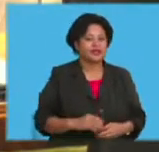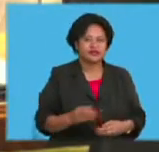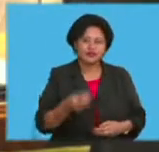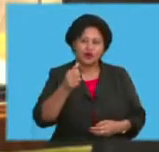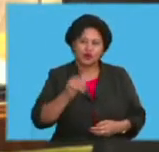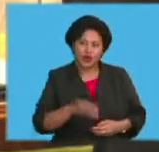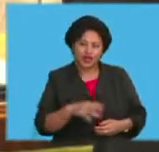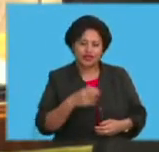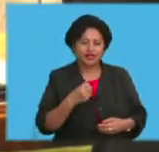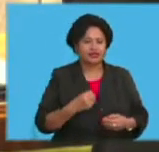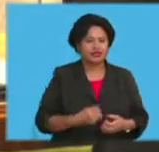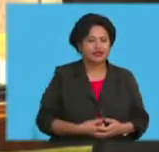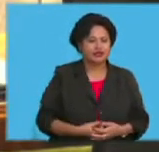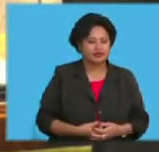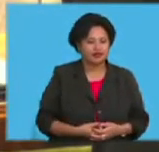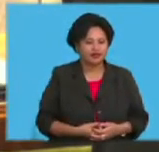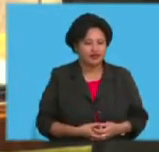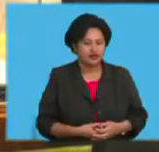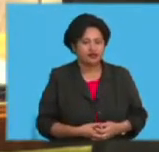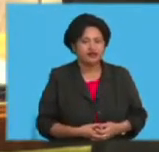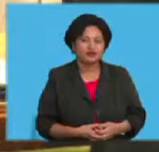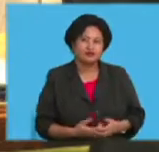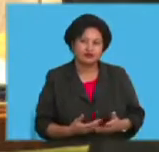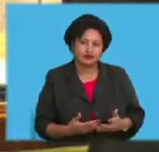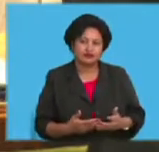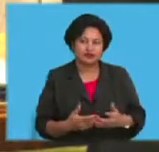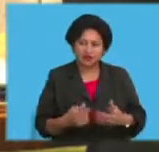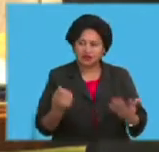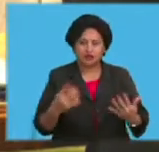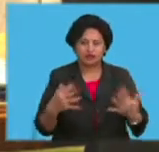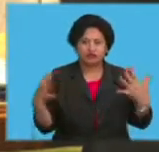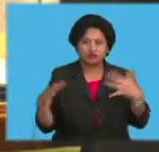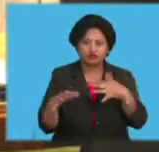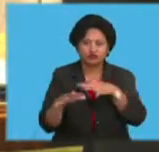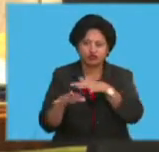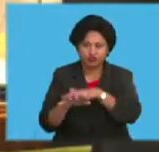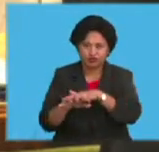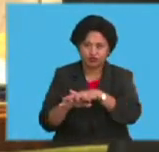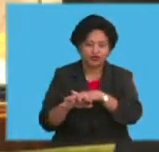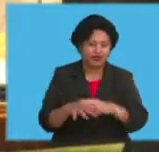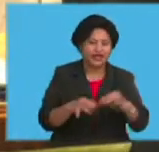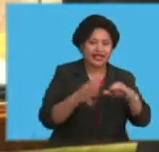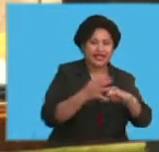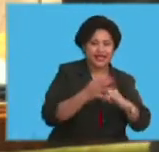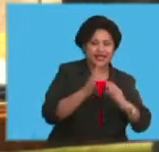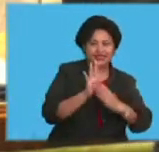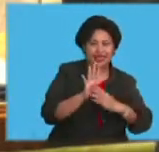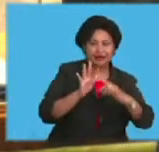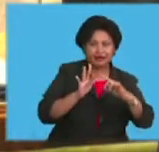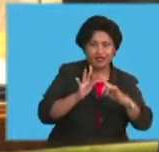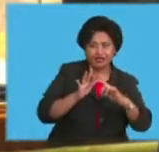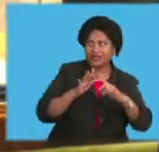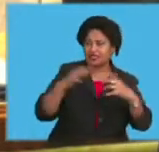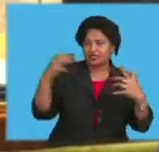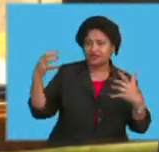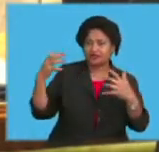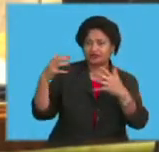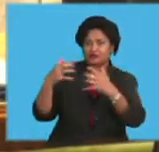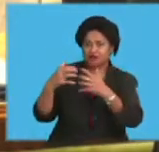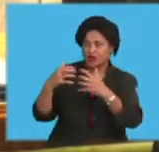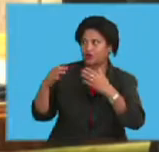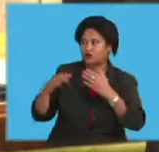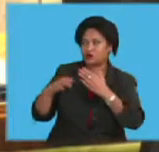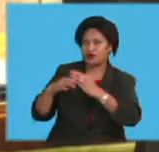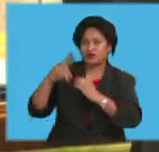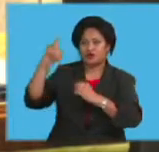efforts underway, Madam Speaker, to foster the integration of MSMEs into international trade. And a very